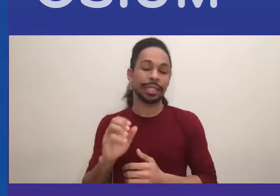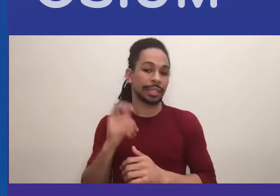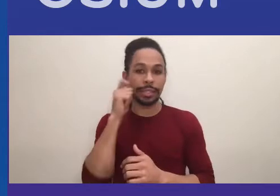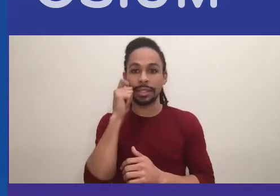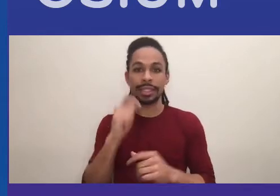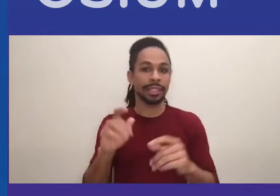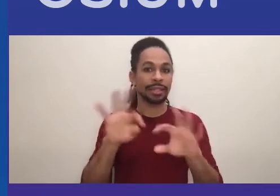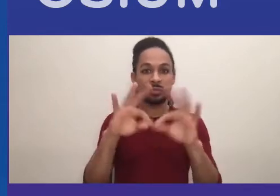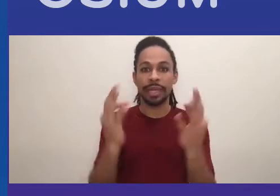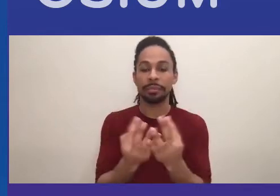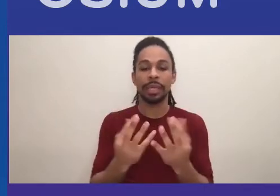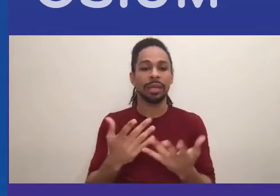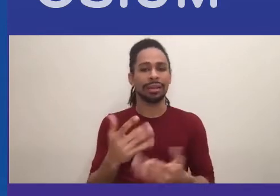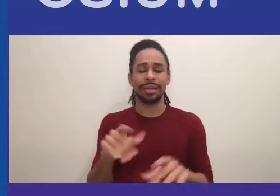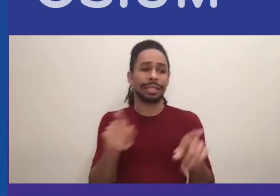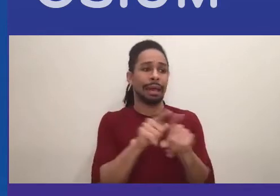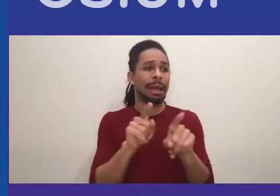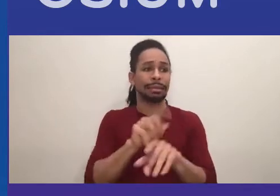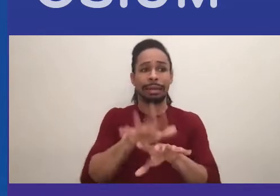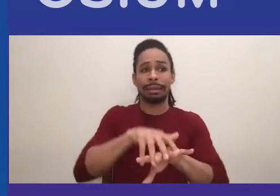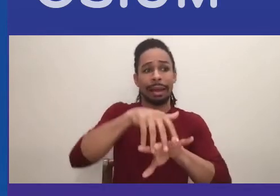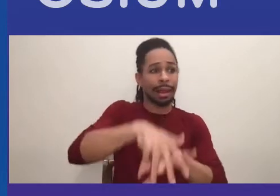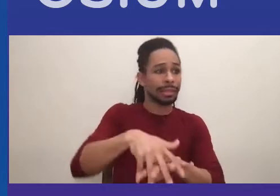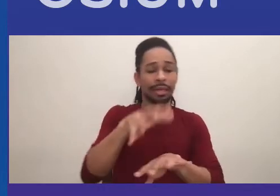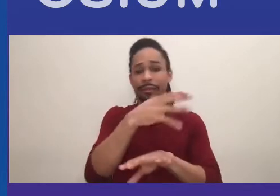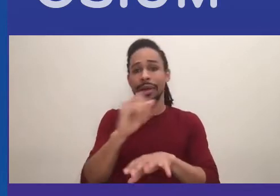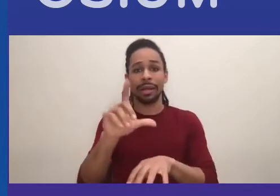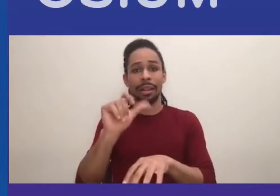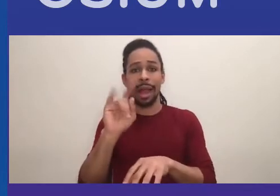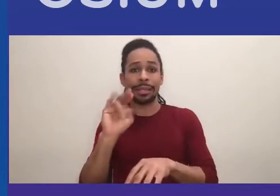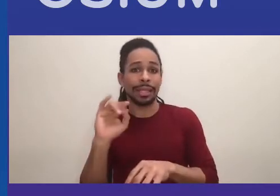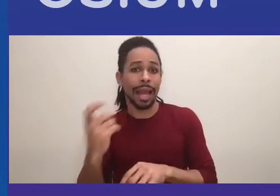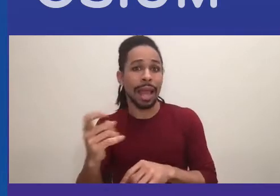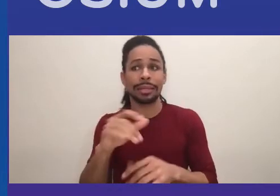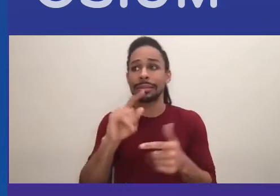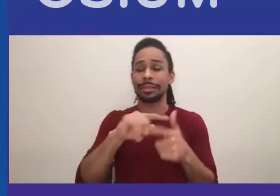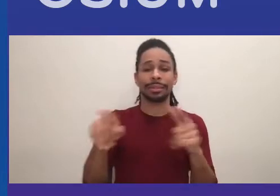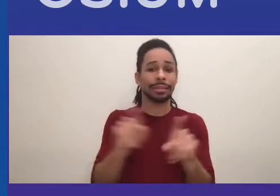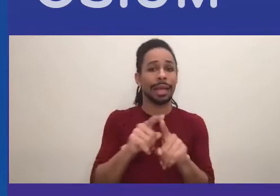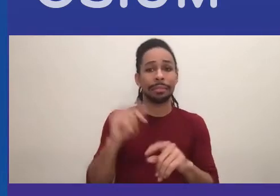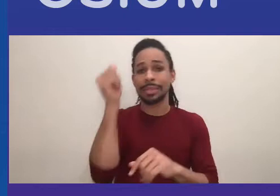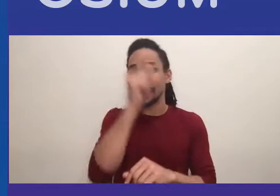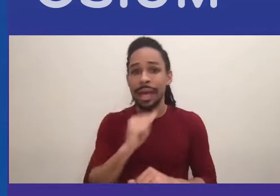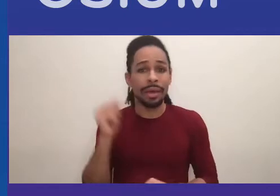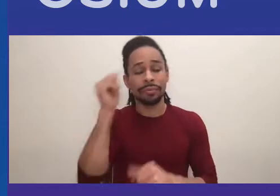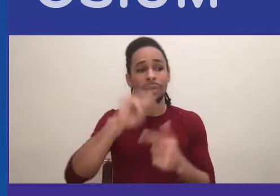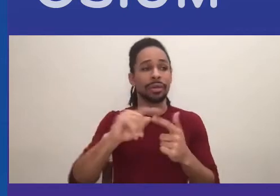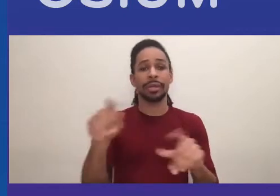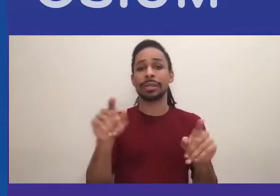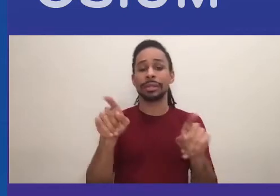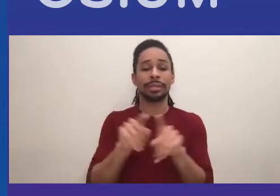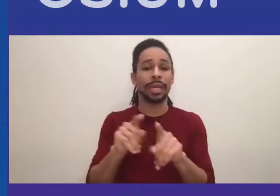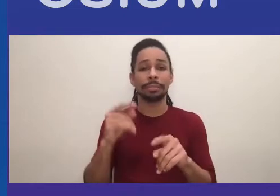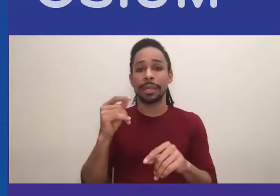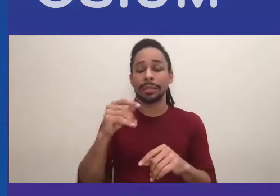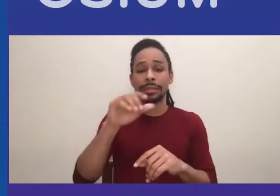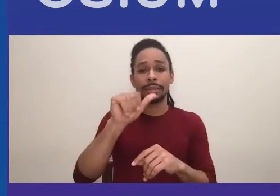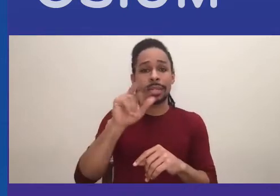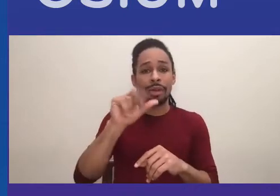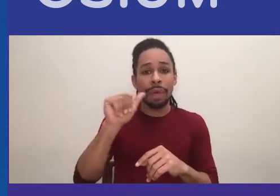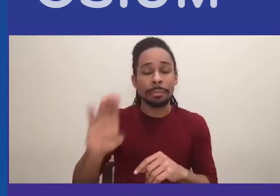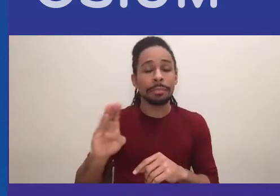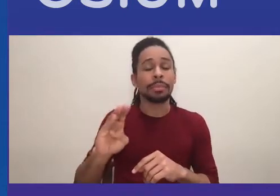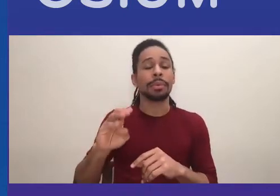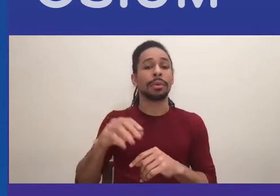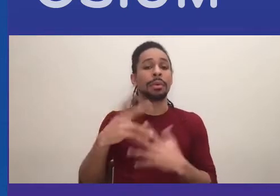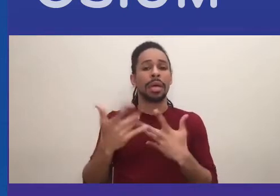as Native as it is Latinx, as African, as Arab, as European as it is, that keeps on mixing